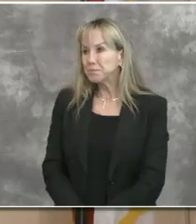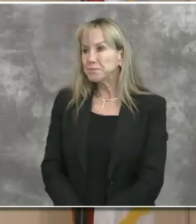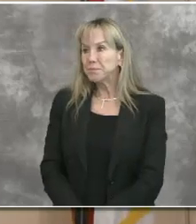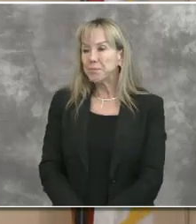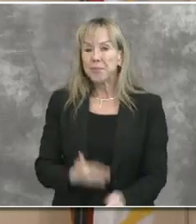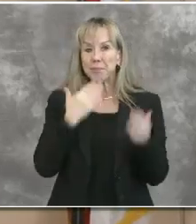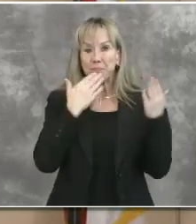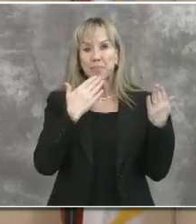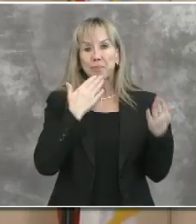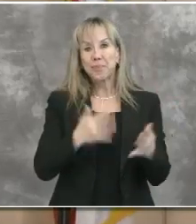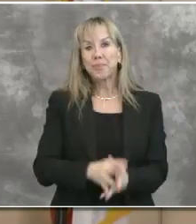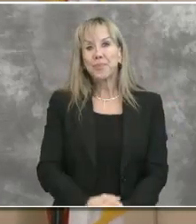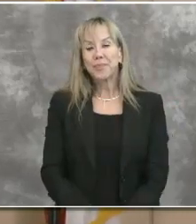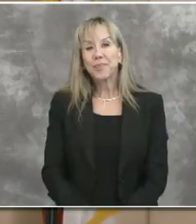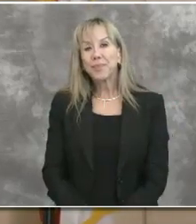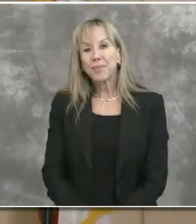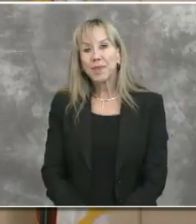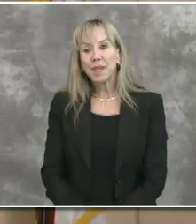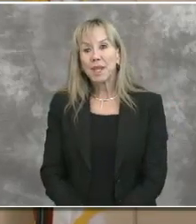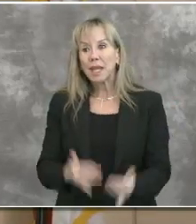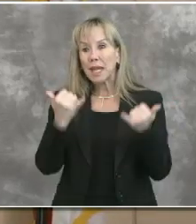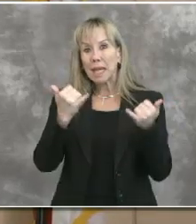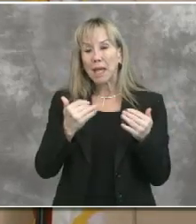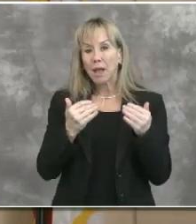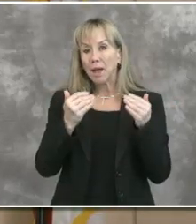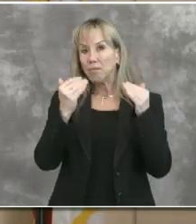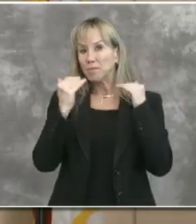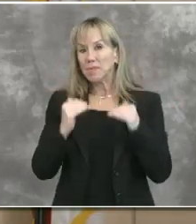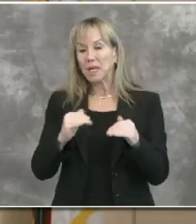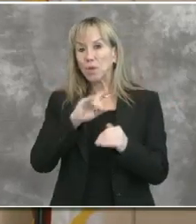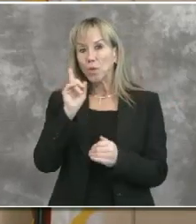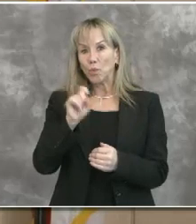Thank you. Okay, let's go to the next question.